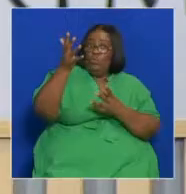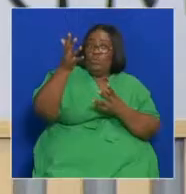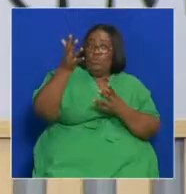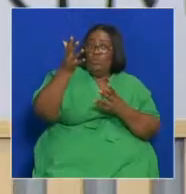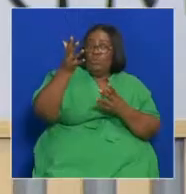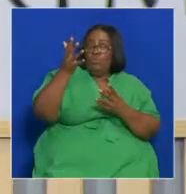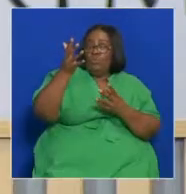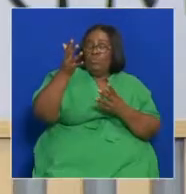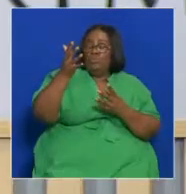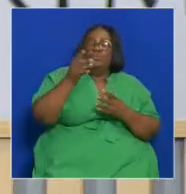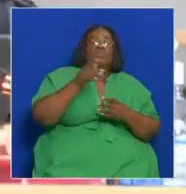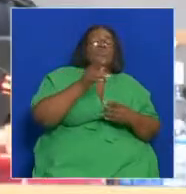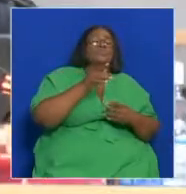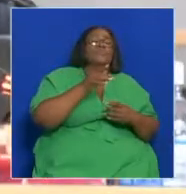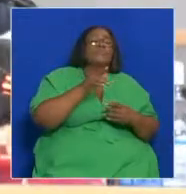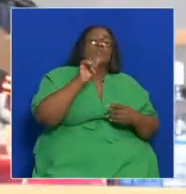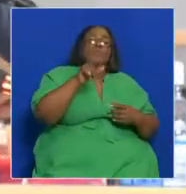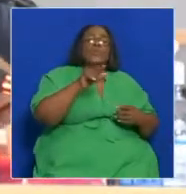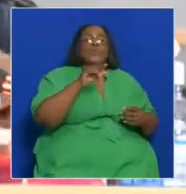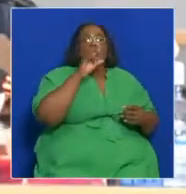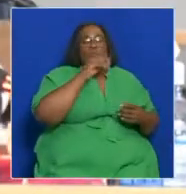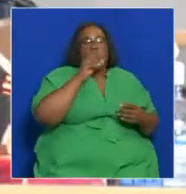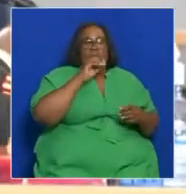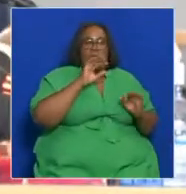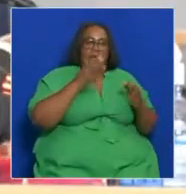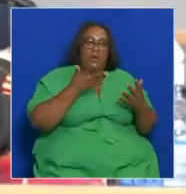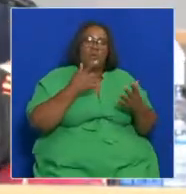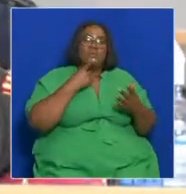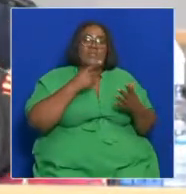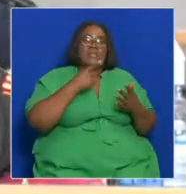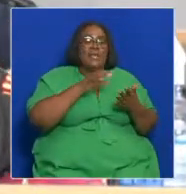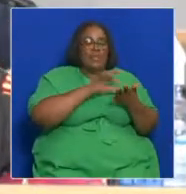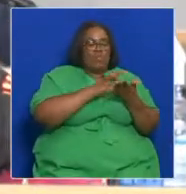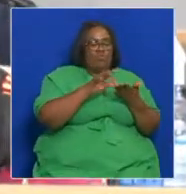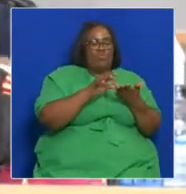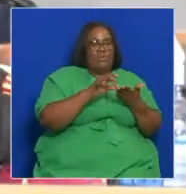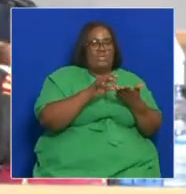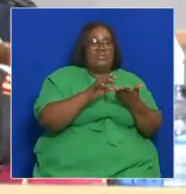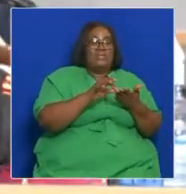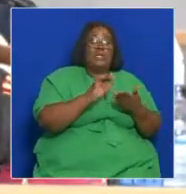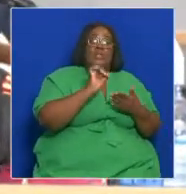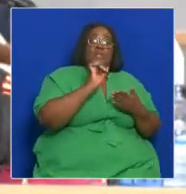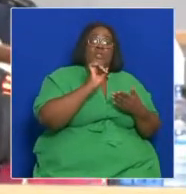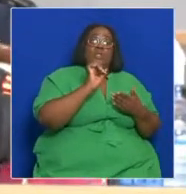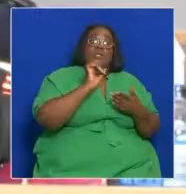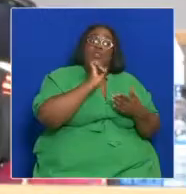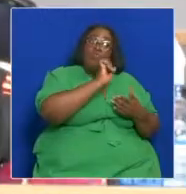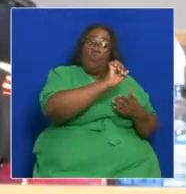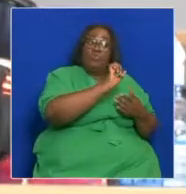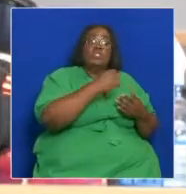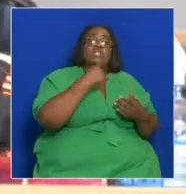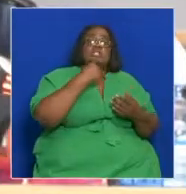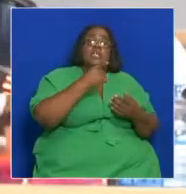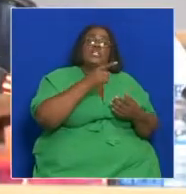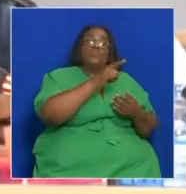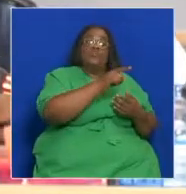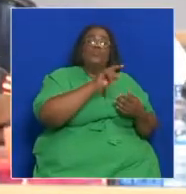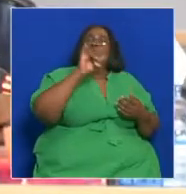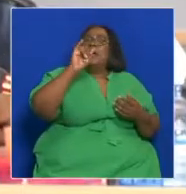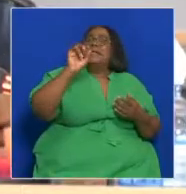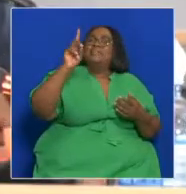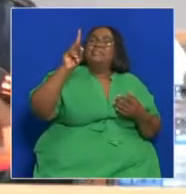of, you say your contract says you advise the ID.